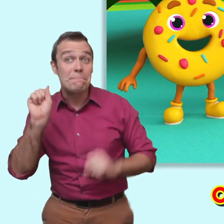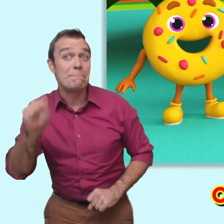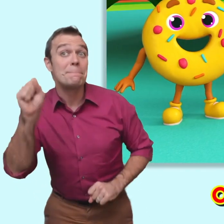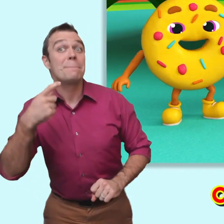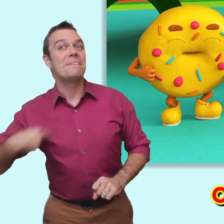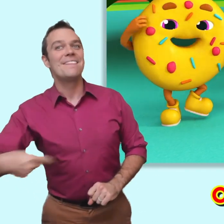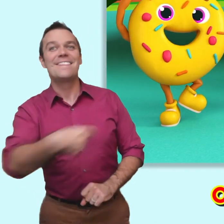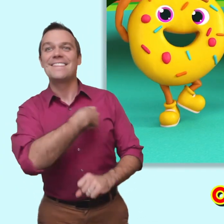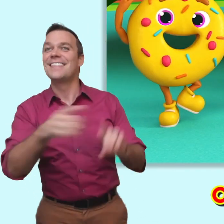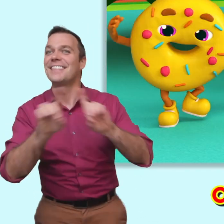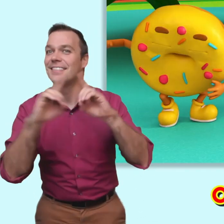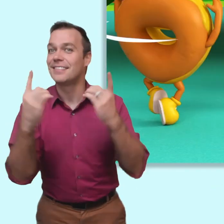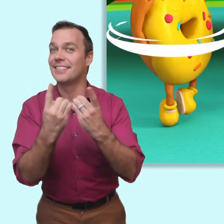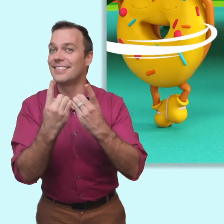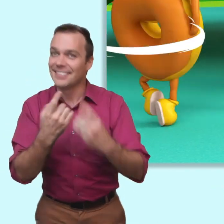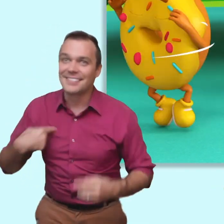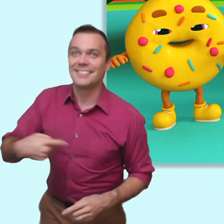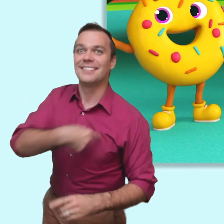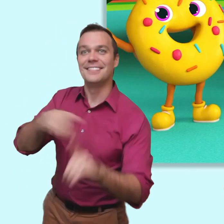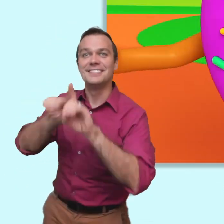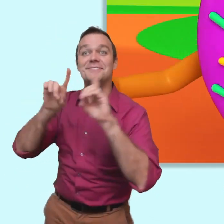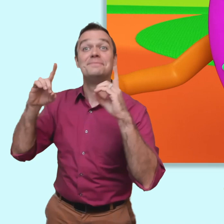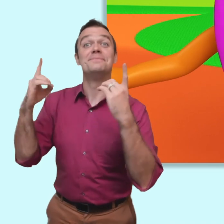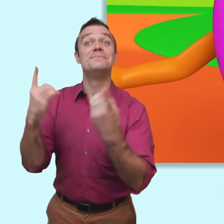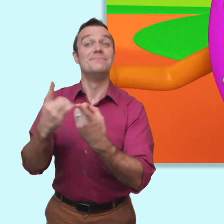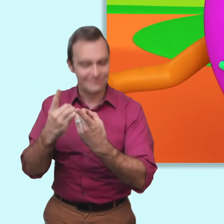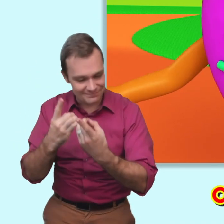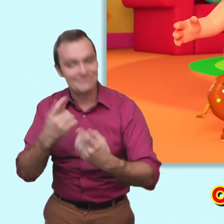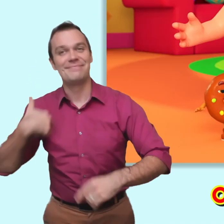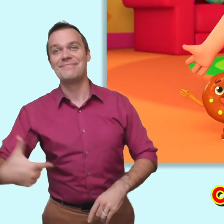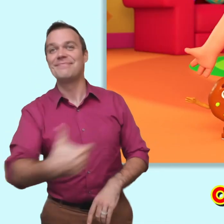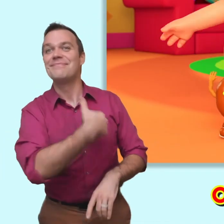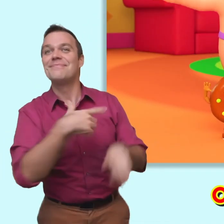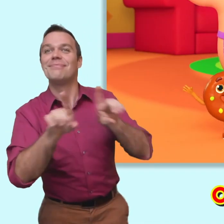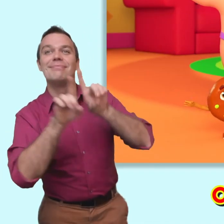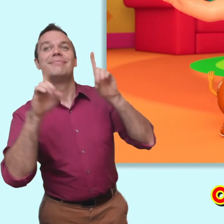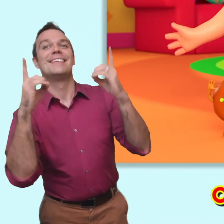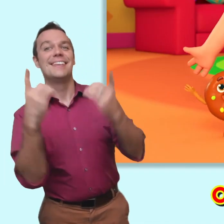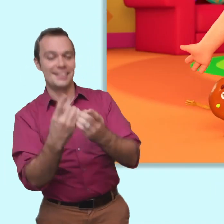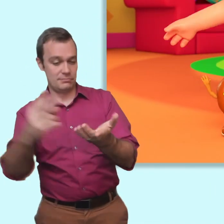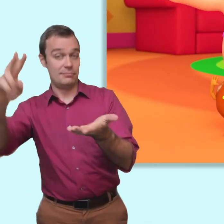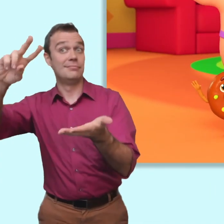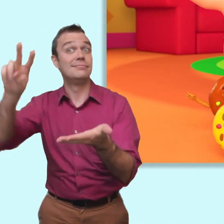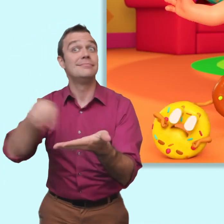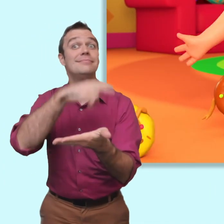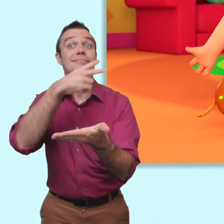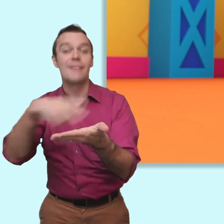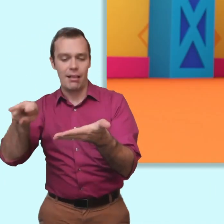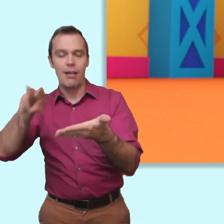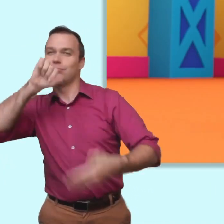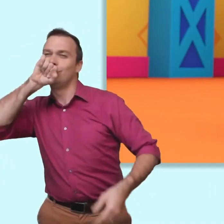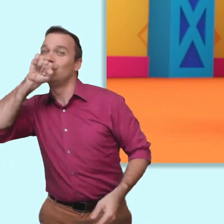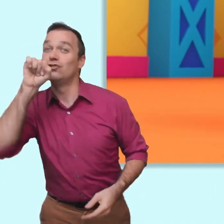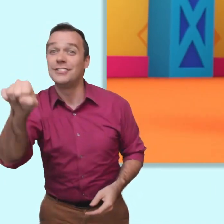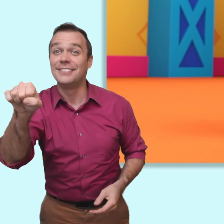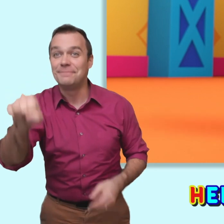Oh yes, we are the donuts, the donuts, the donuts. Oh yes, we are the donuts, and we love